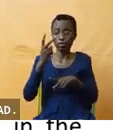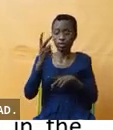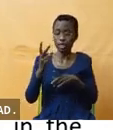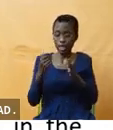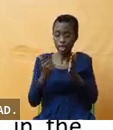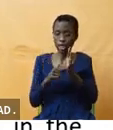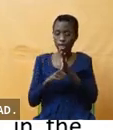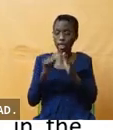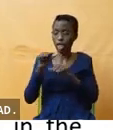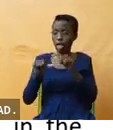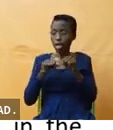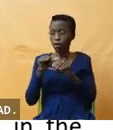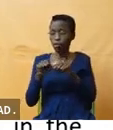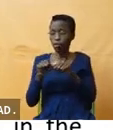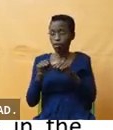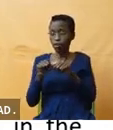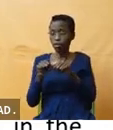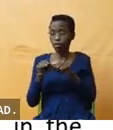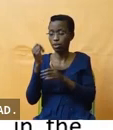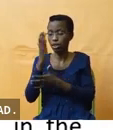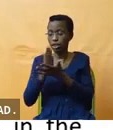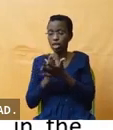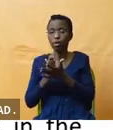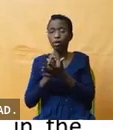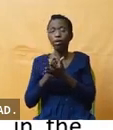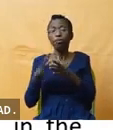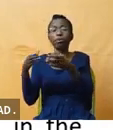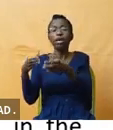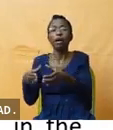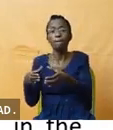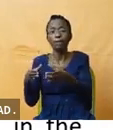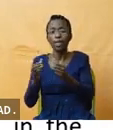procurement fraud. Some companies that were used